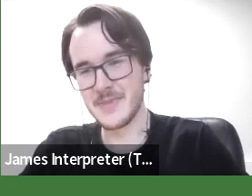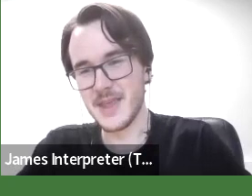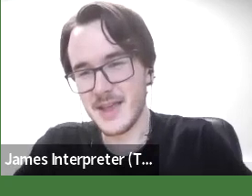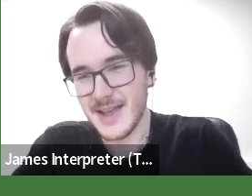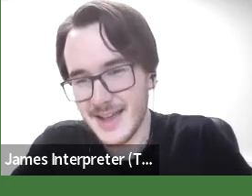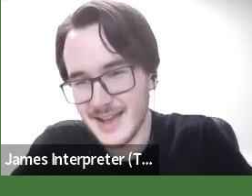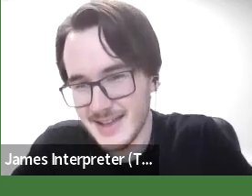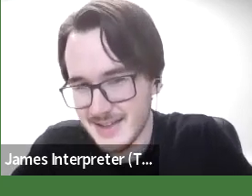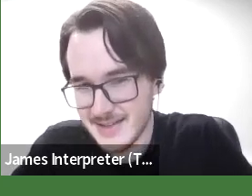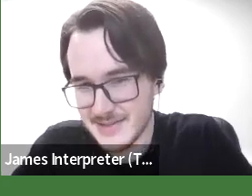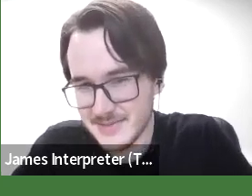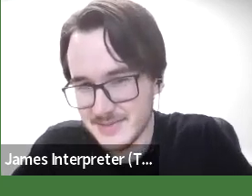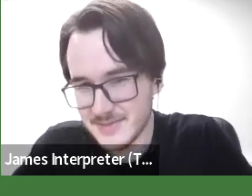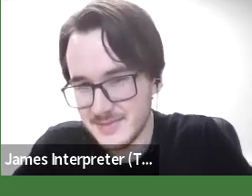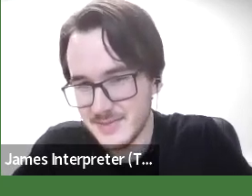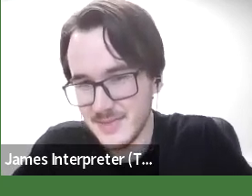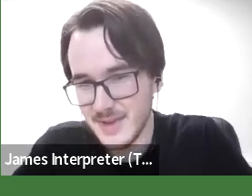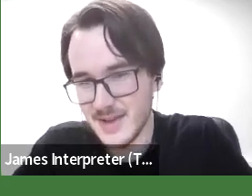looking for me.